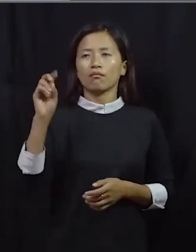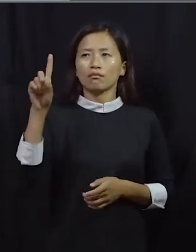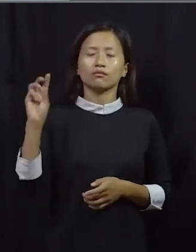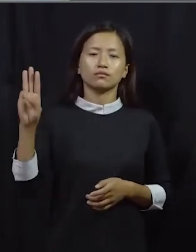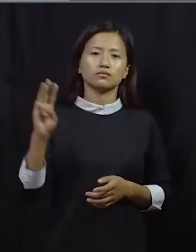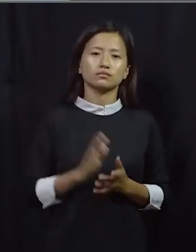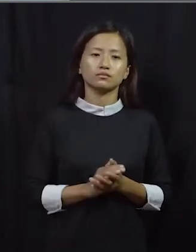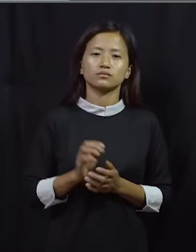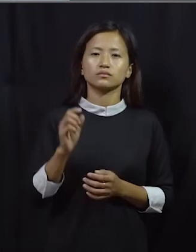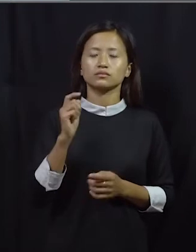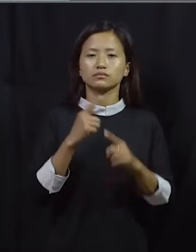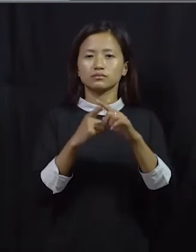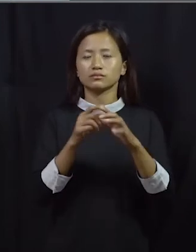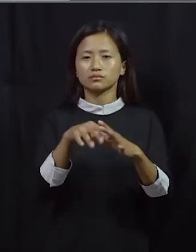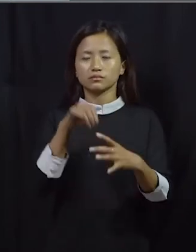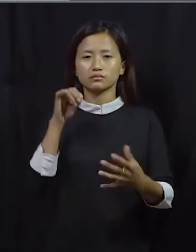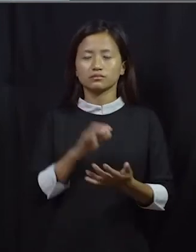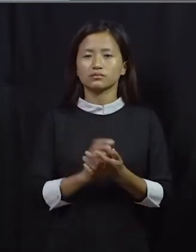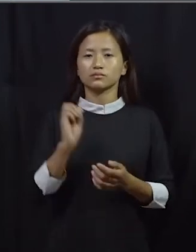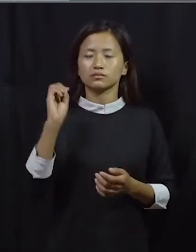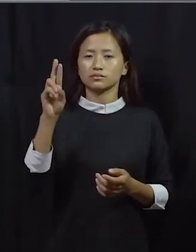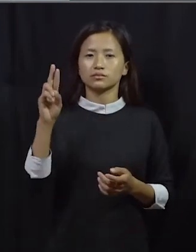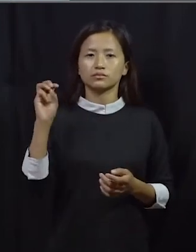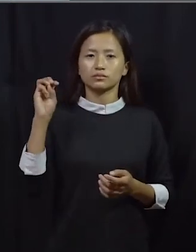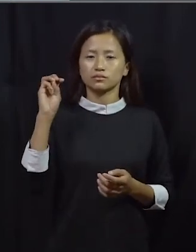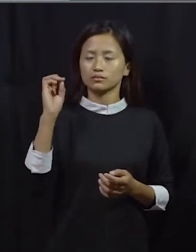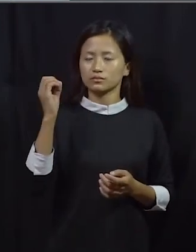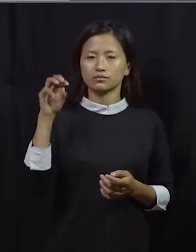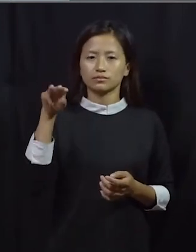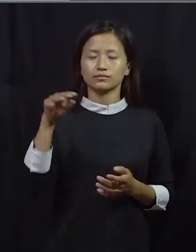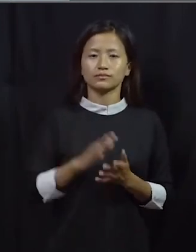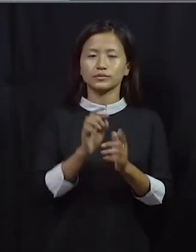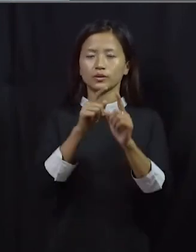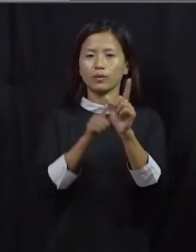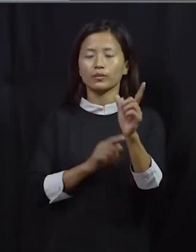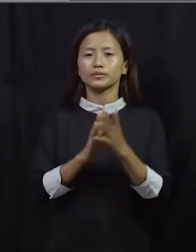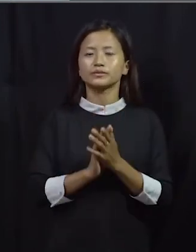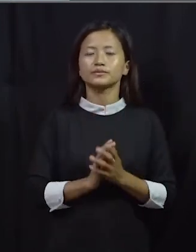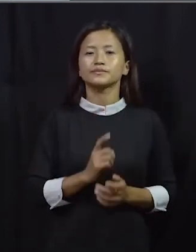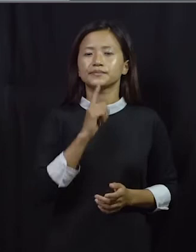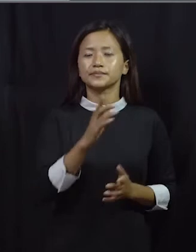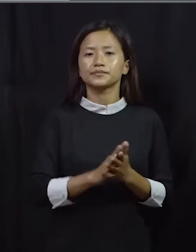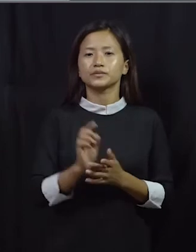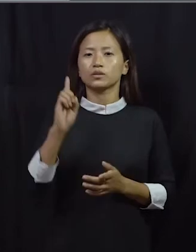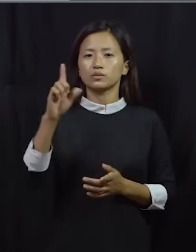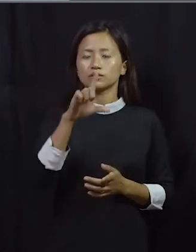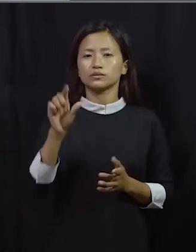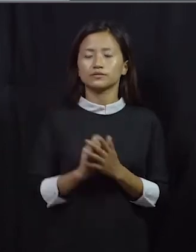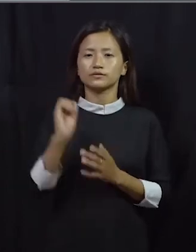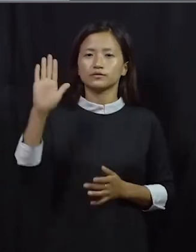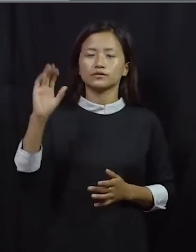October 2013, X withdrew rupees 1,20,000 from his capital and Y introduced rupees